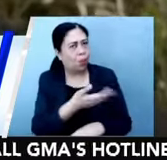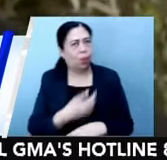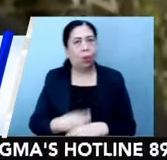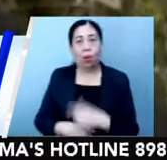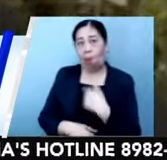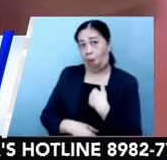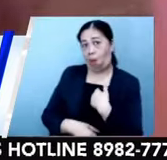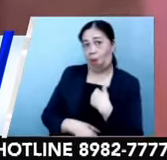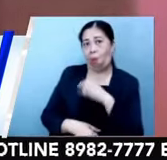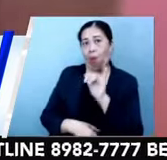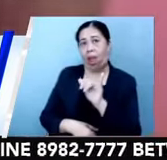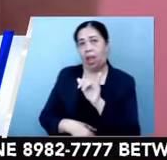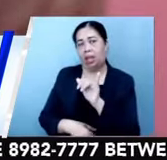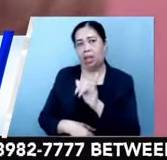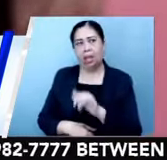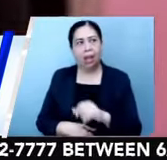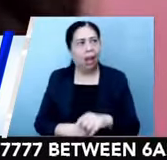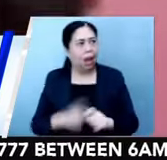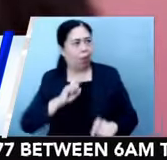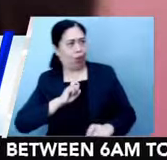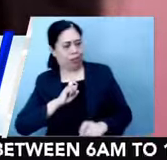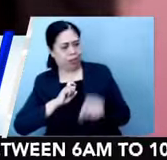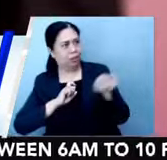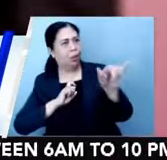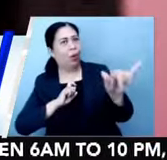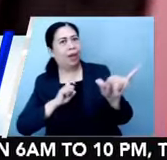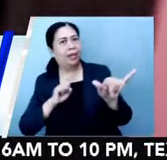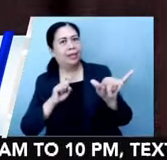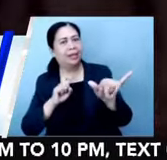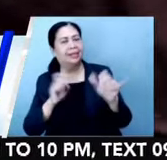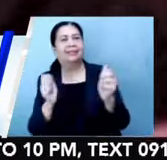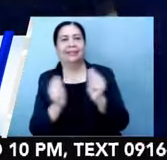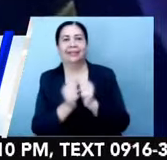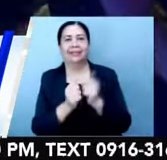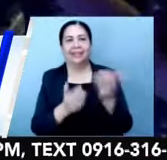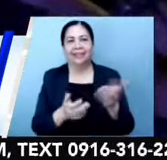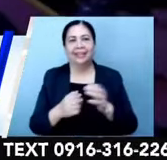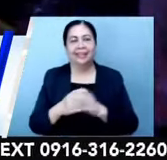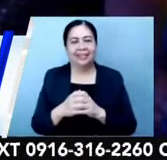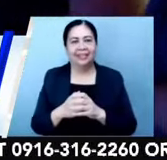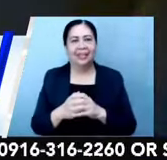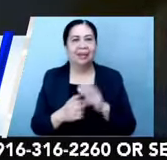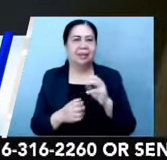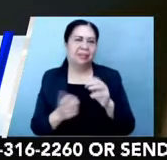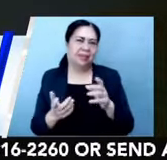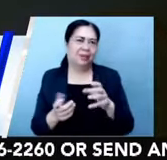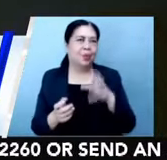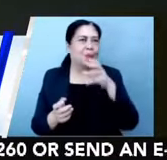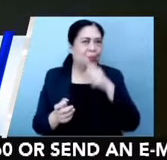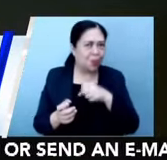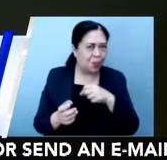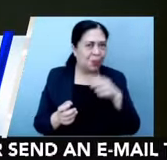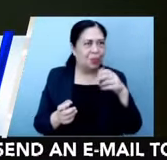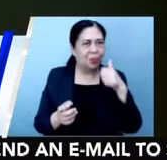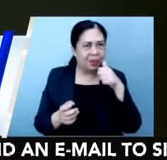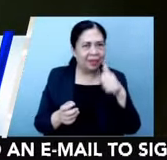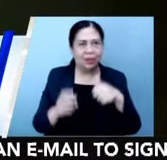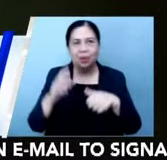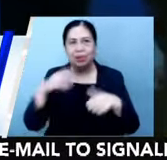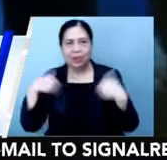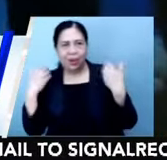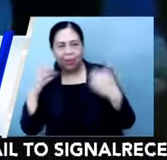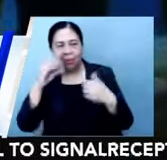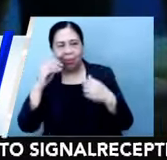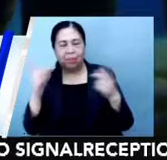Ikaw? Y. X and Y. Oh, nakatambal ni Will si, sa May December Love Story. Aktres na si Ina Raimundo na nagbabalik